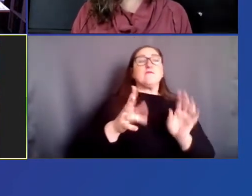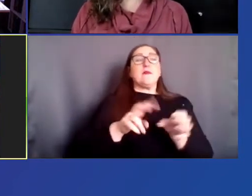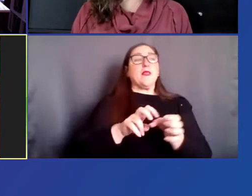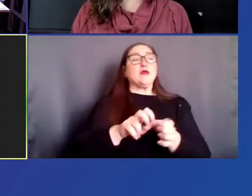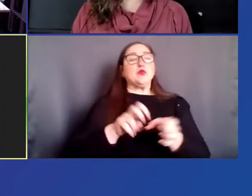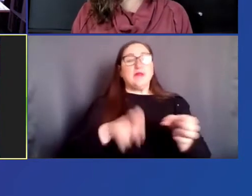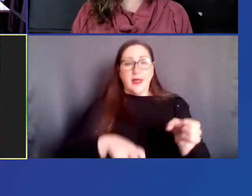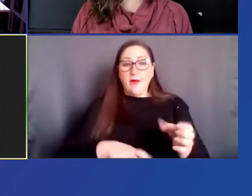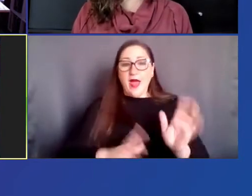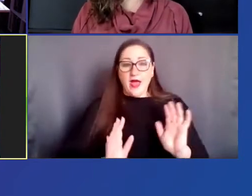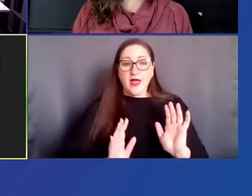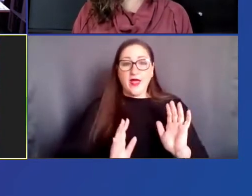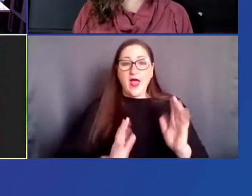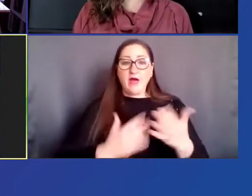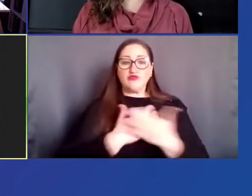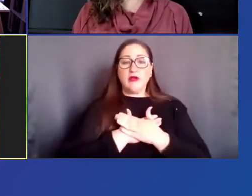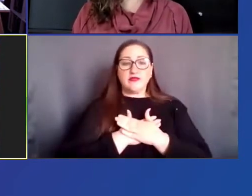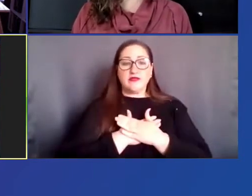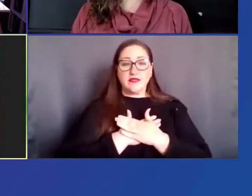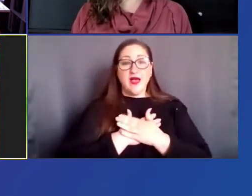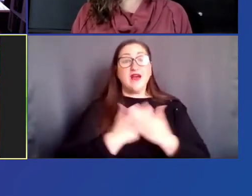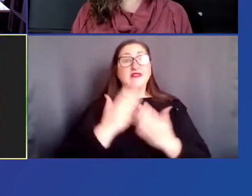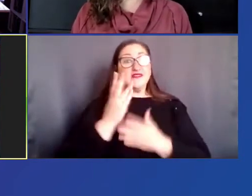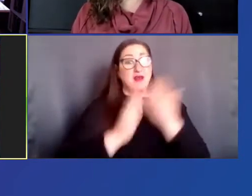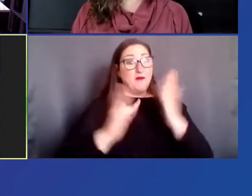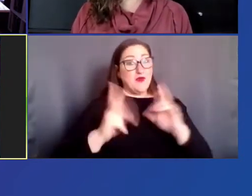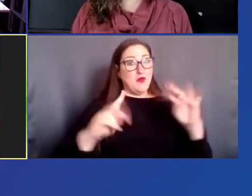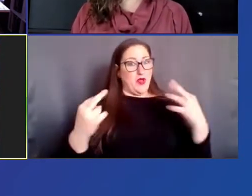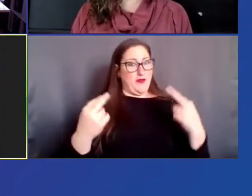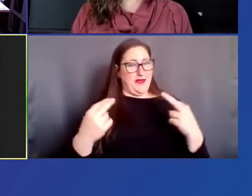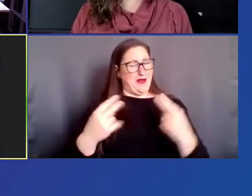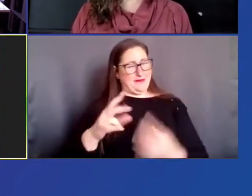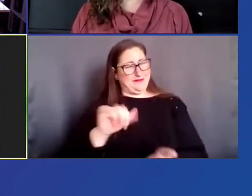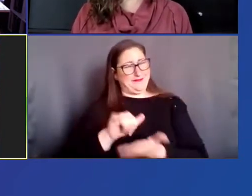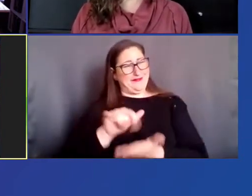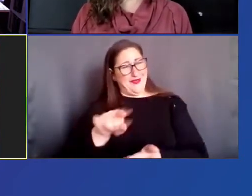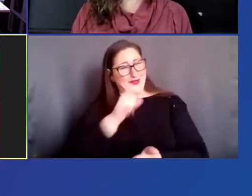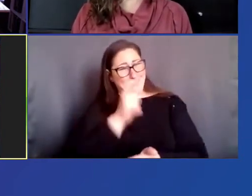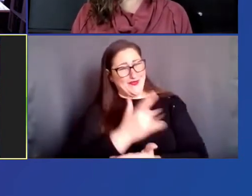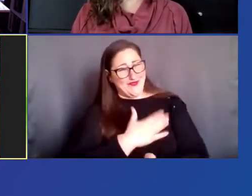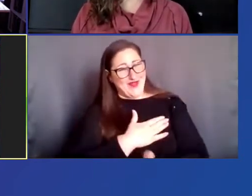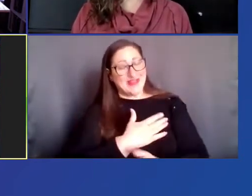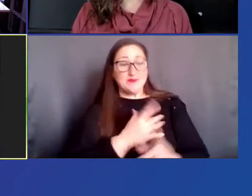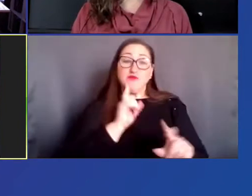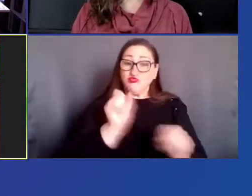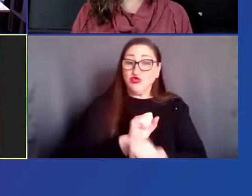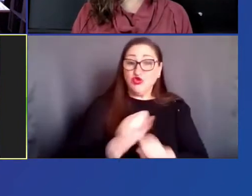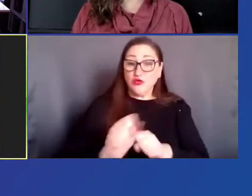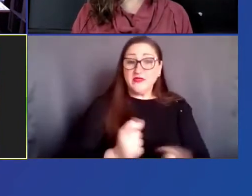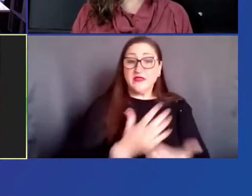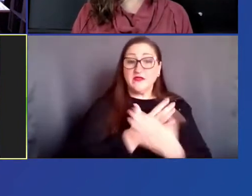take moments of rest. Yeah, and deep reflection.